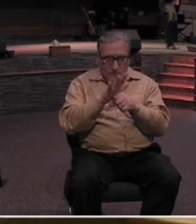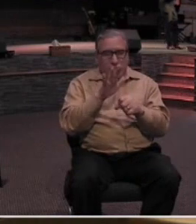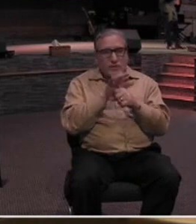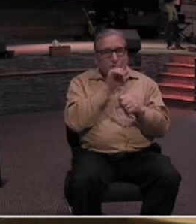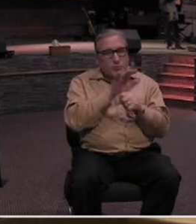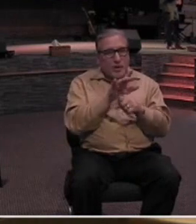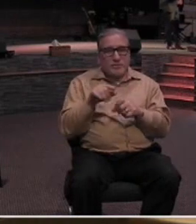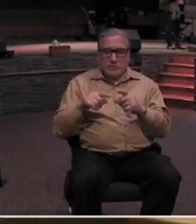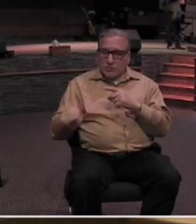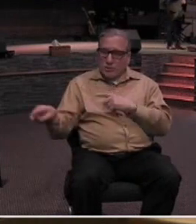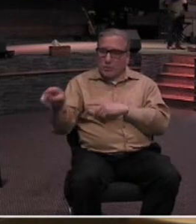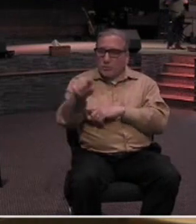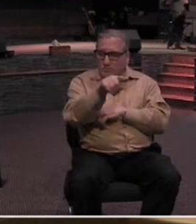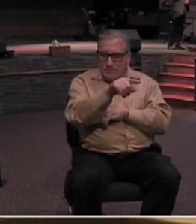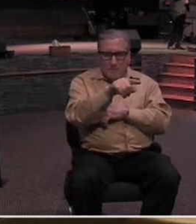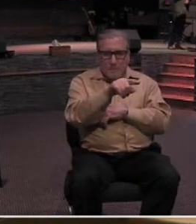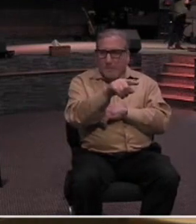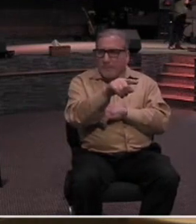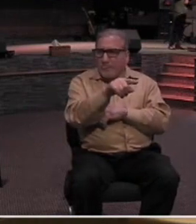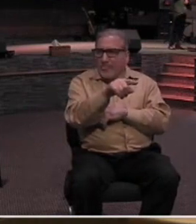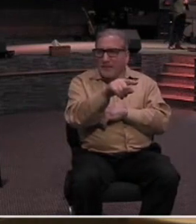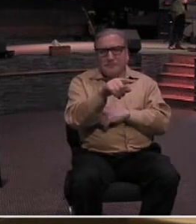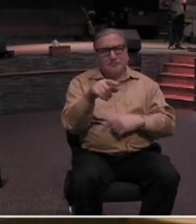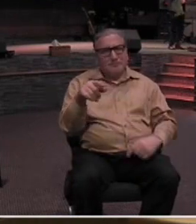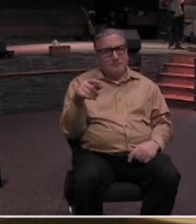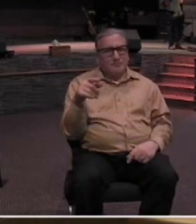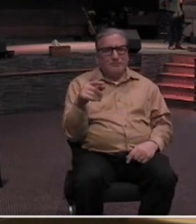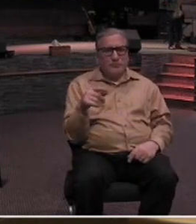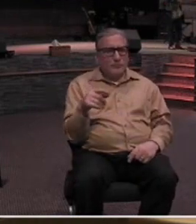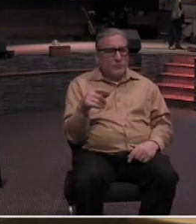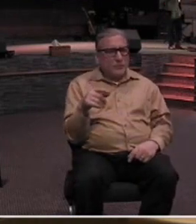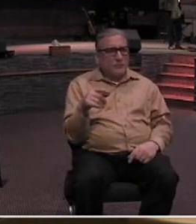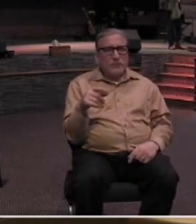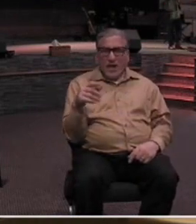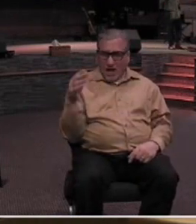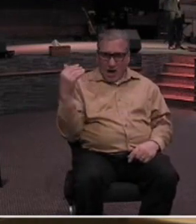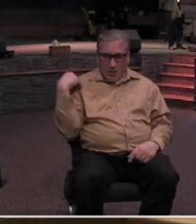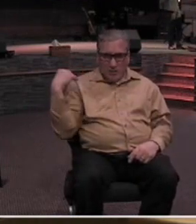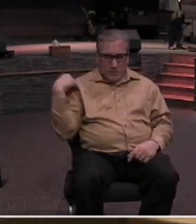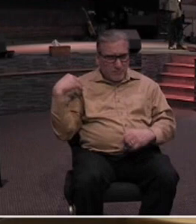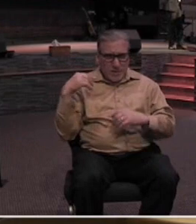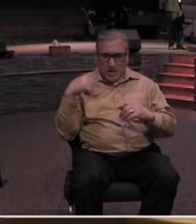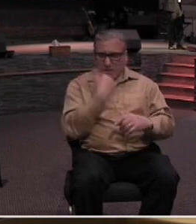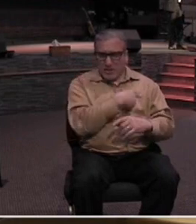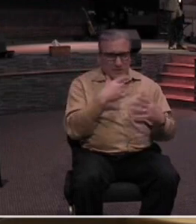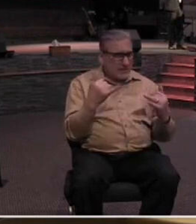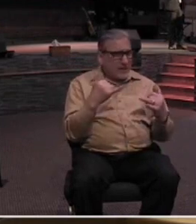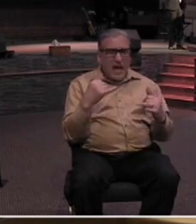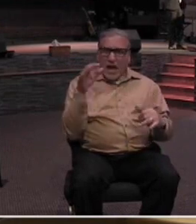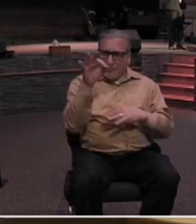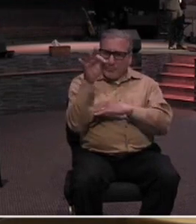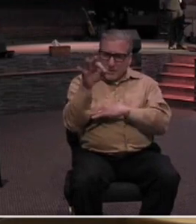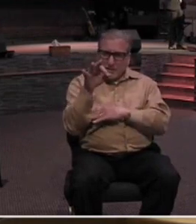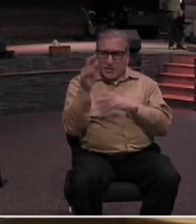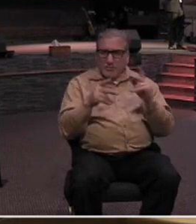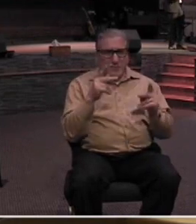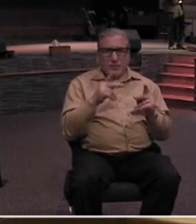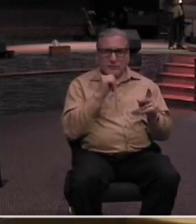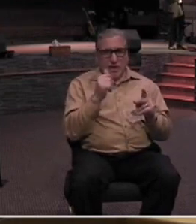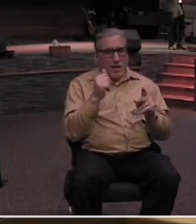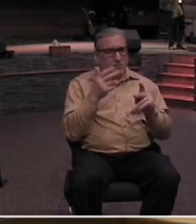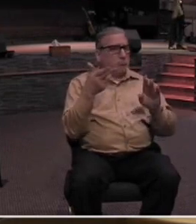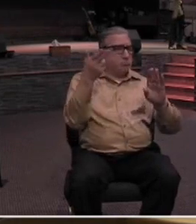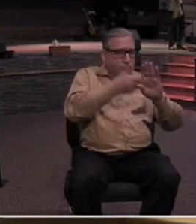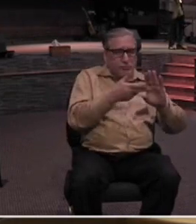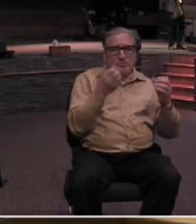to you. Can I remind us here today? Amen. I'm preaching to those who are not just been a part of this church